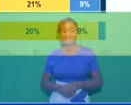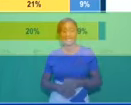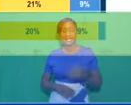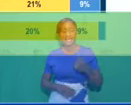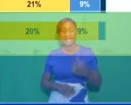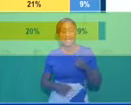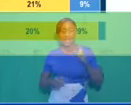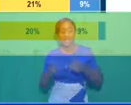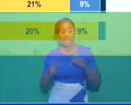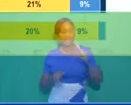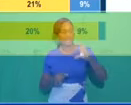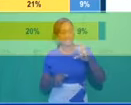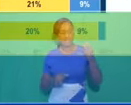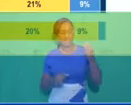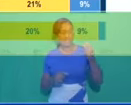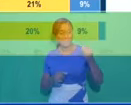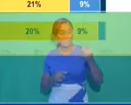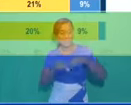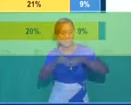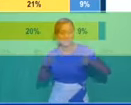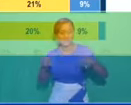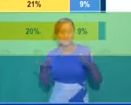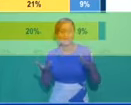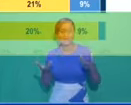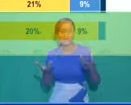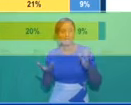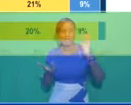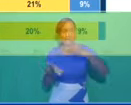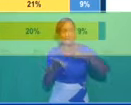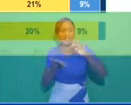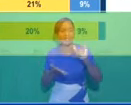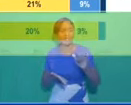but you can't have that because you're gonna pay for it.